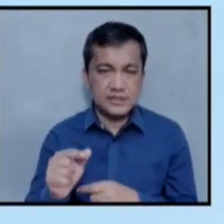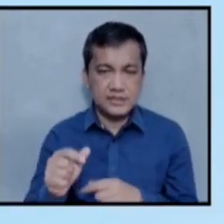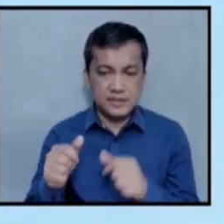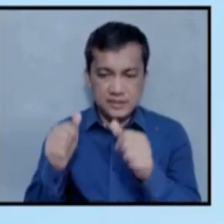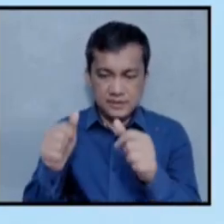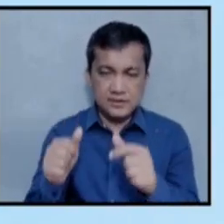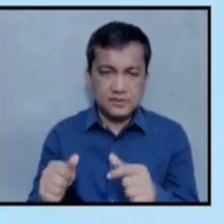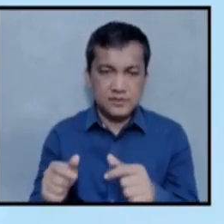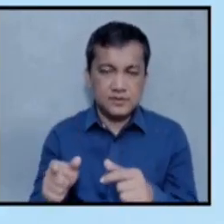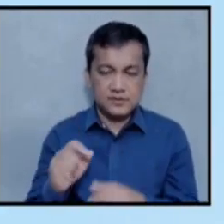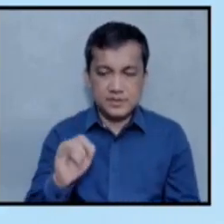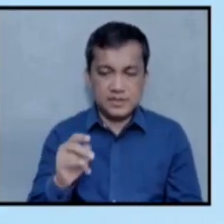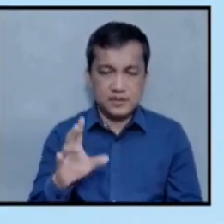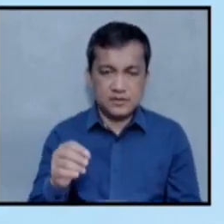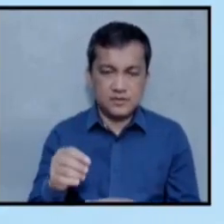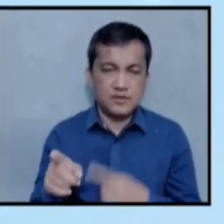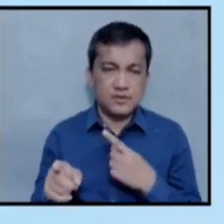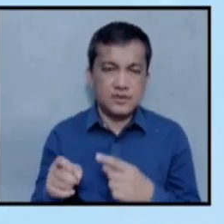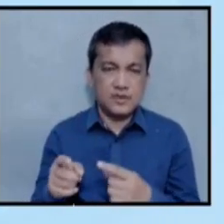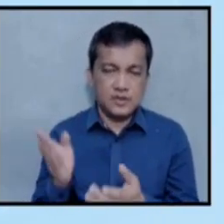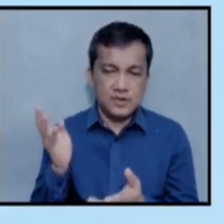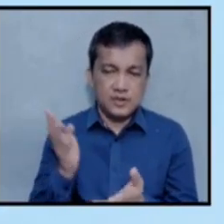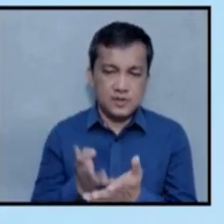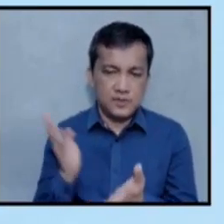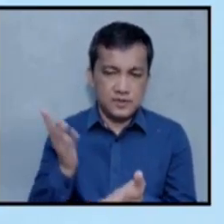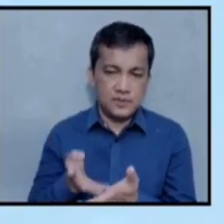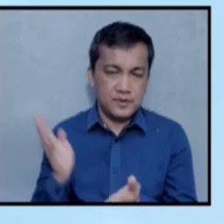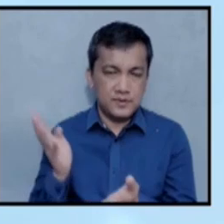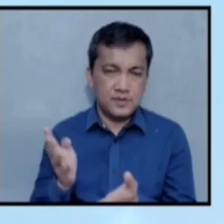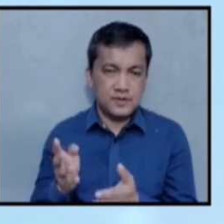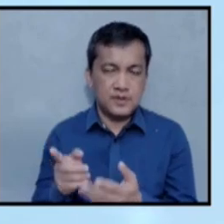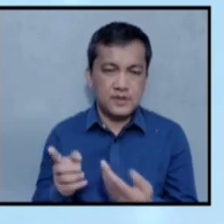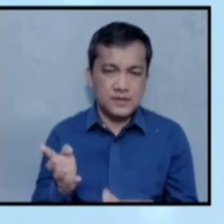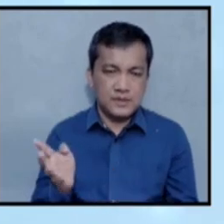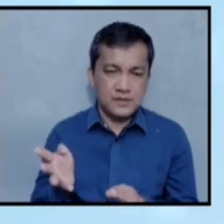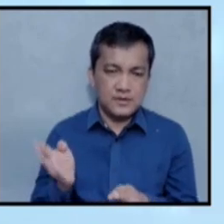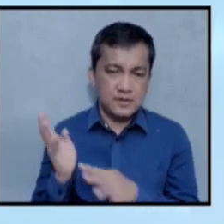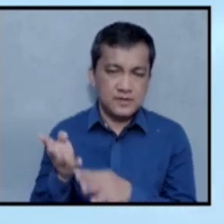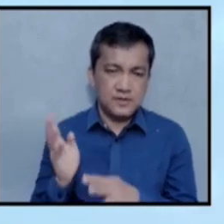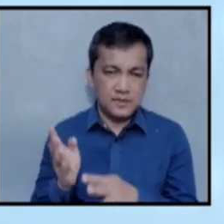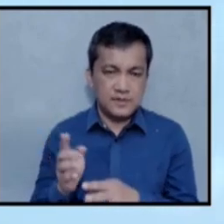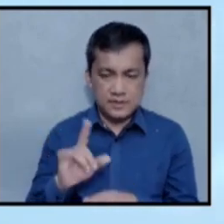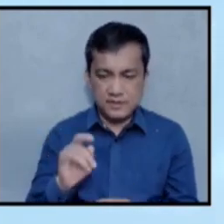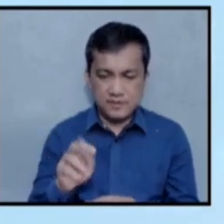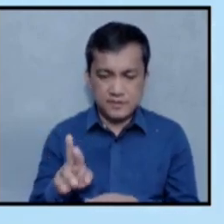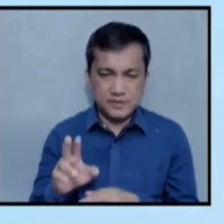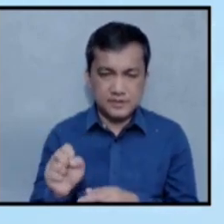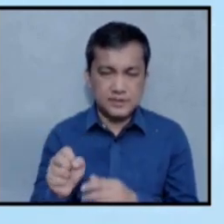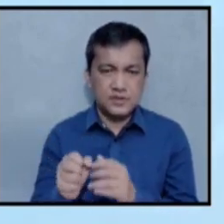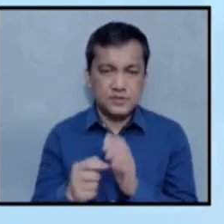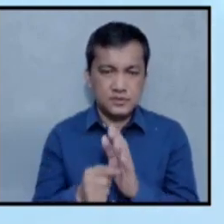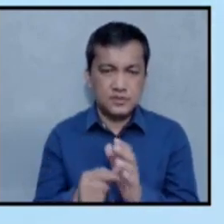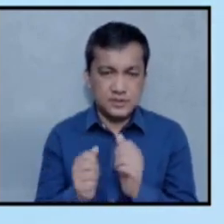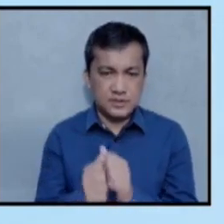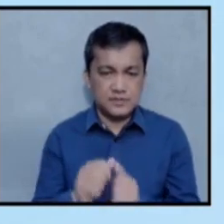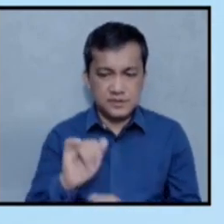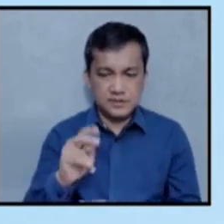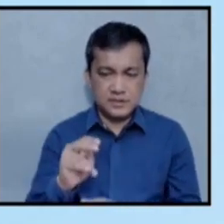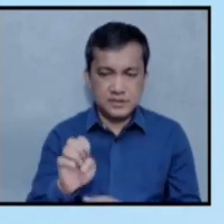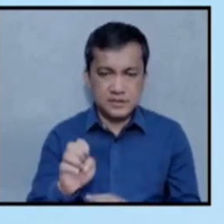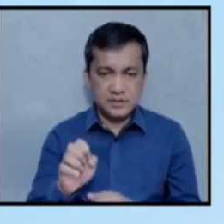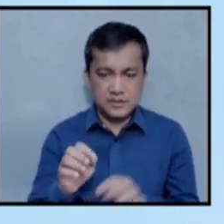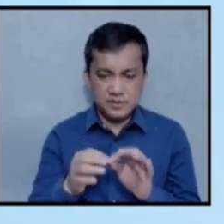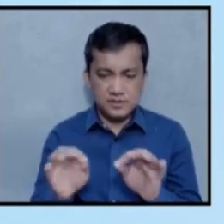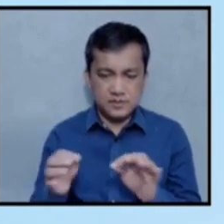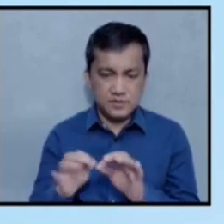si Jericho kung saan kasama niya ang kanyang Lavender Fields co-star na si Janine. Sinamahan niya rin ito ng caption,